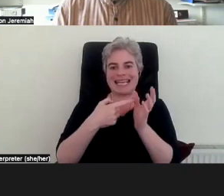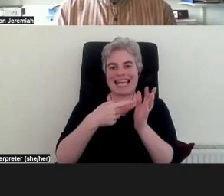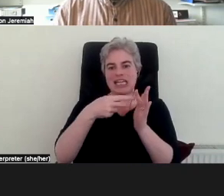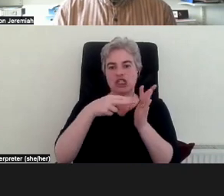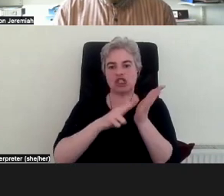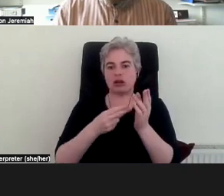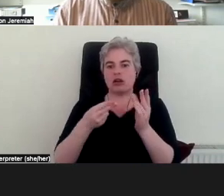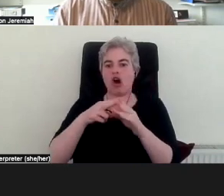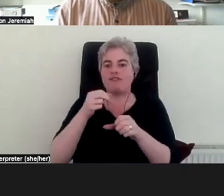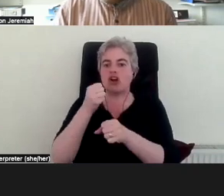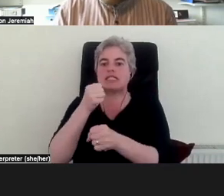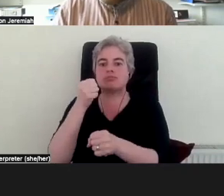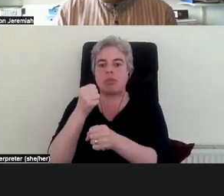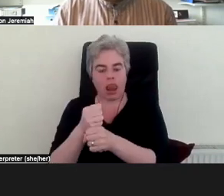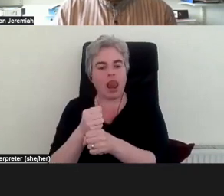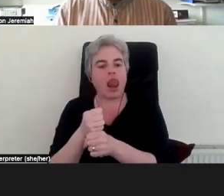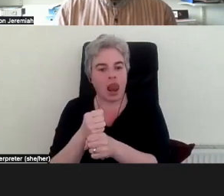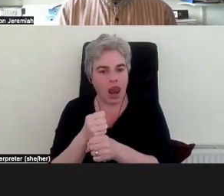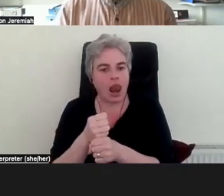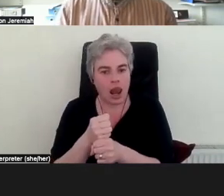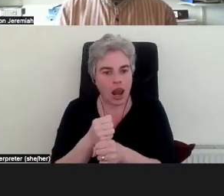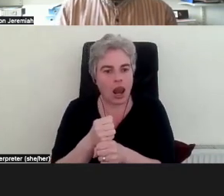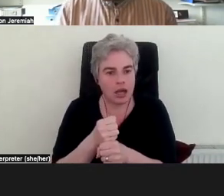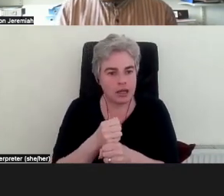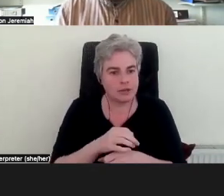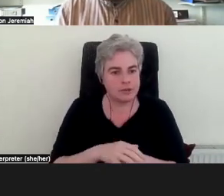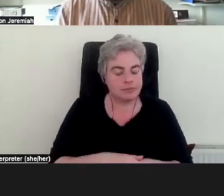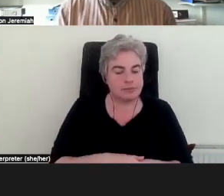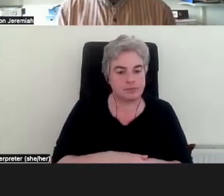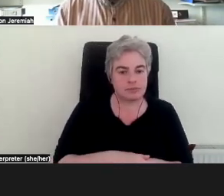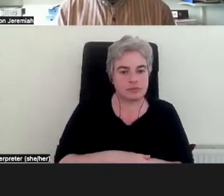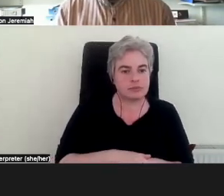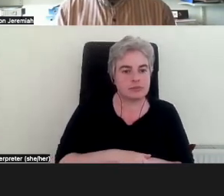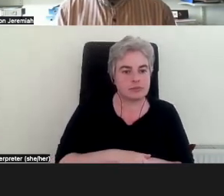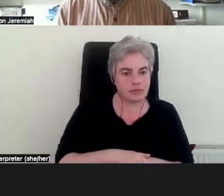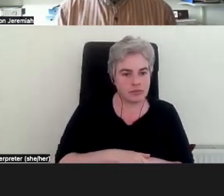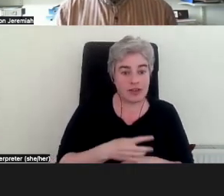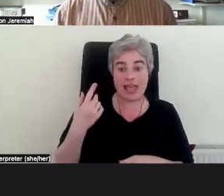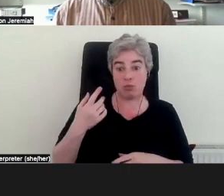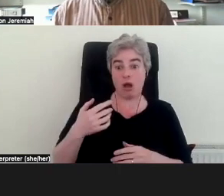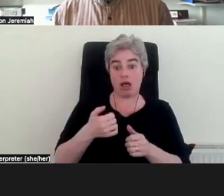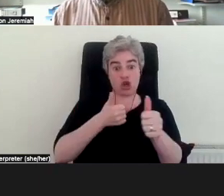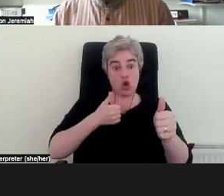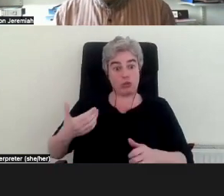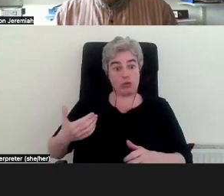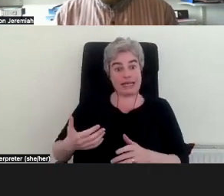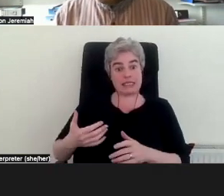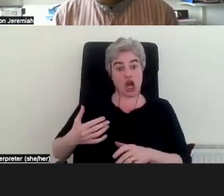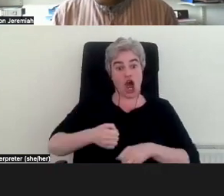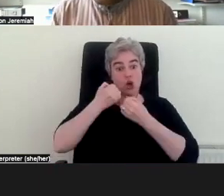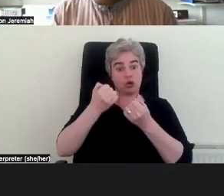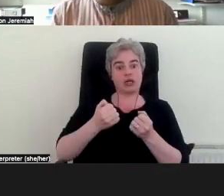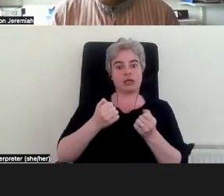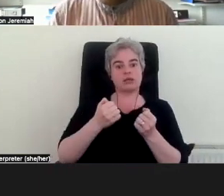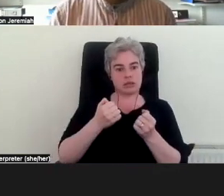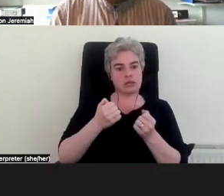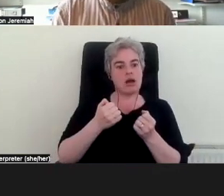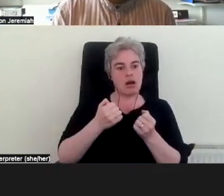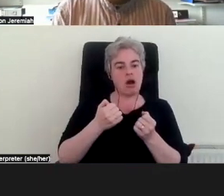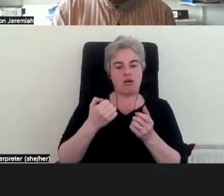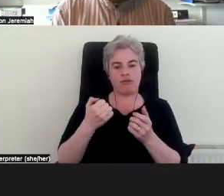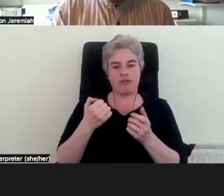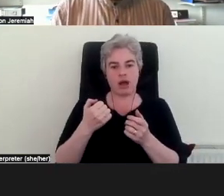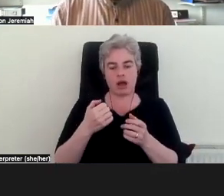actually are the corporate owners of Codrington Plantation in Barbados, which was handed